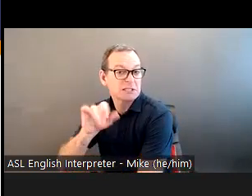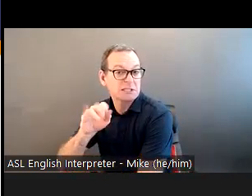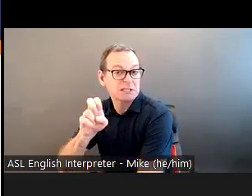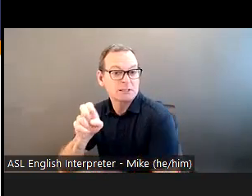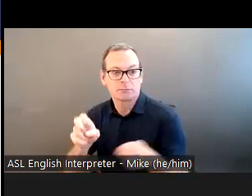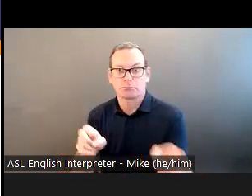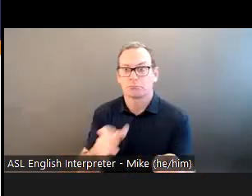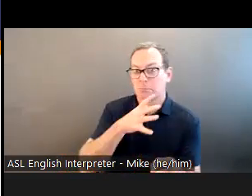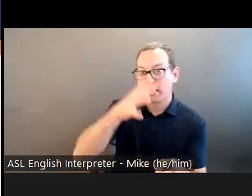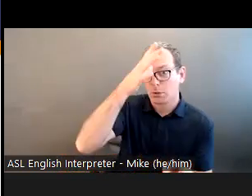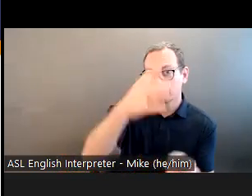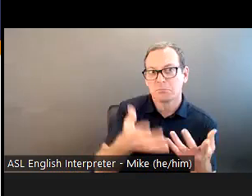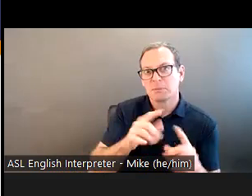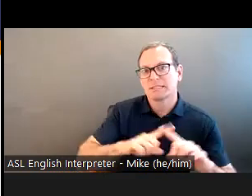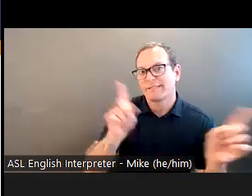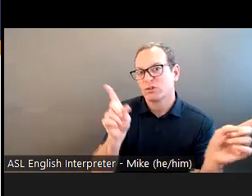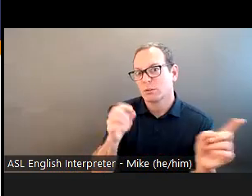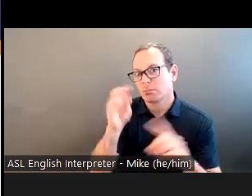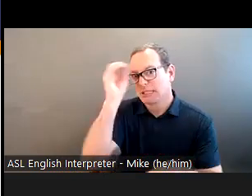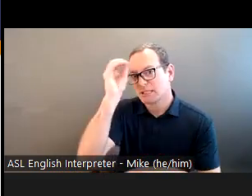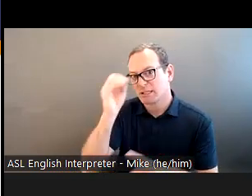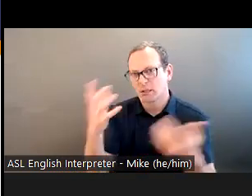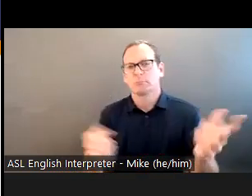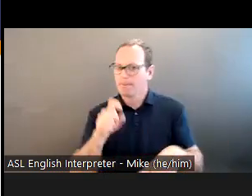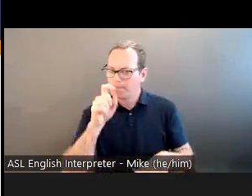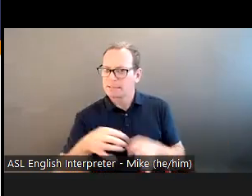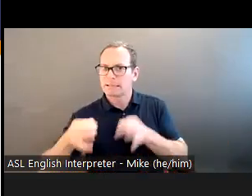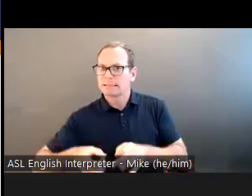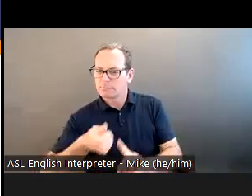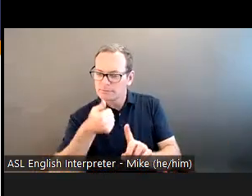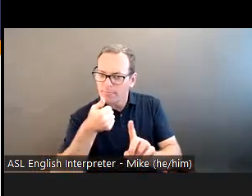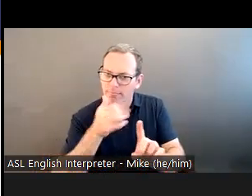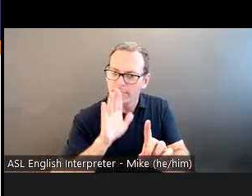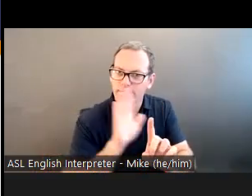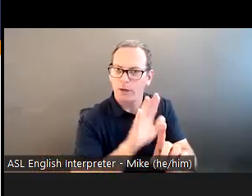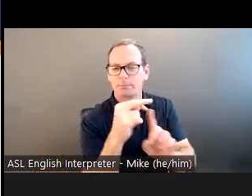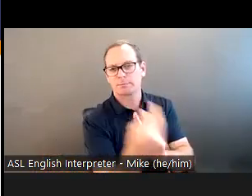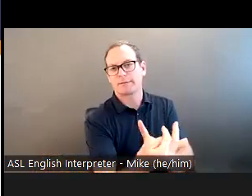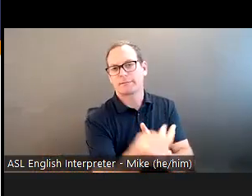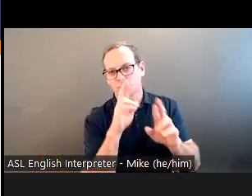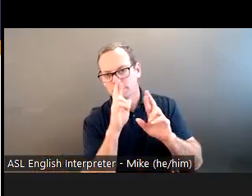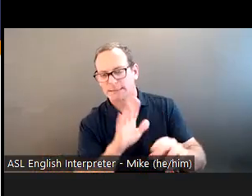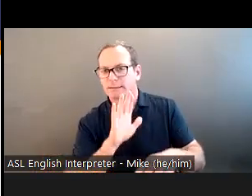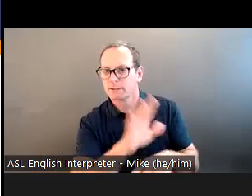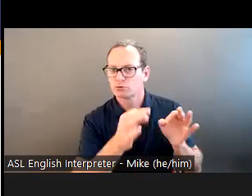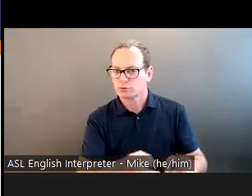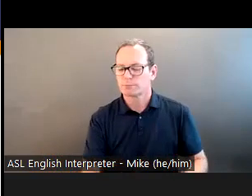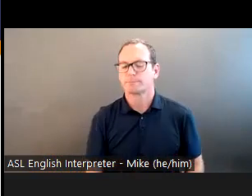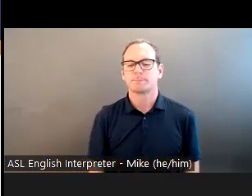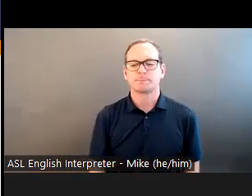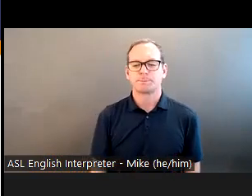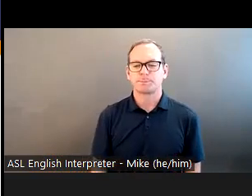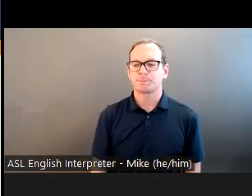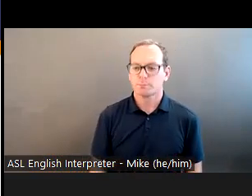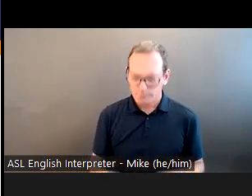And then they also need to always be considering the quality of life of the grantor, and making sure that they're trying